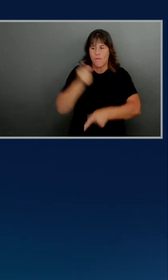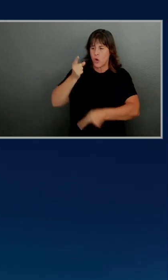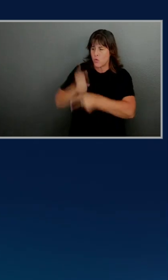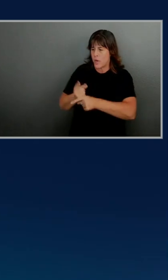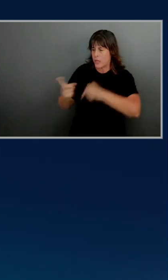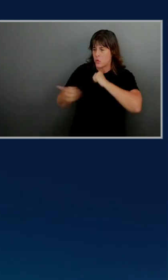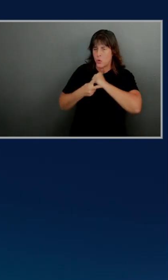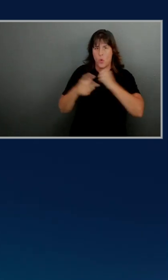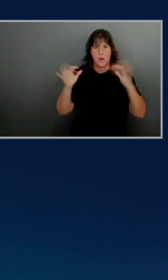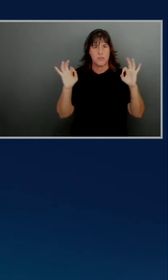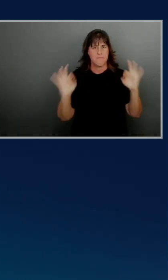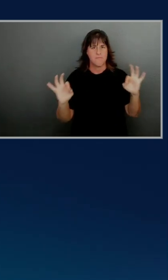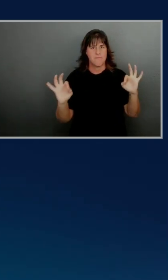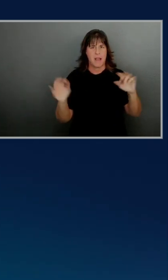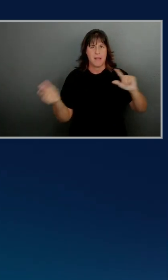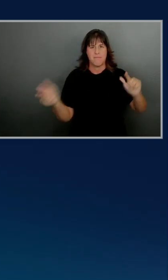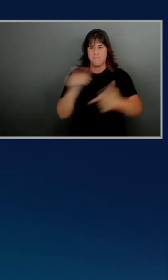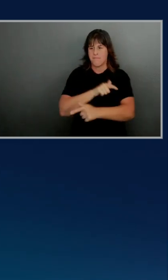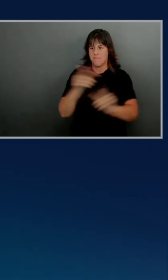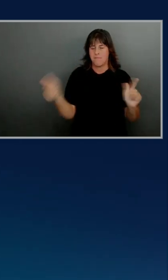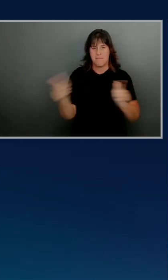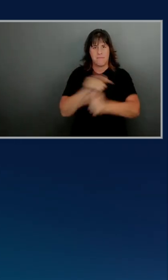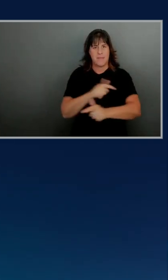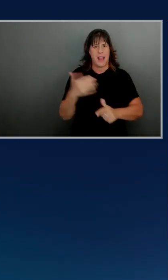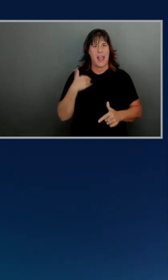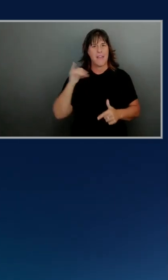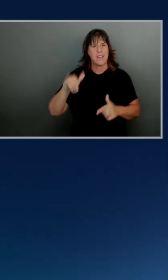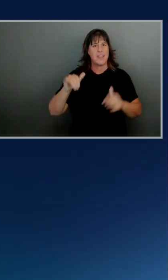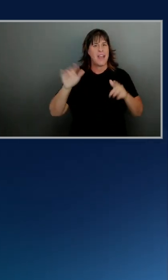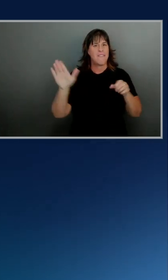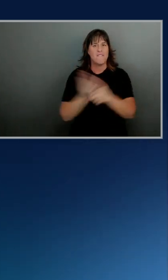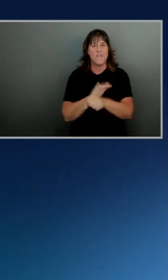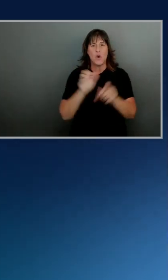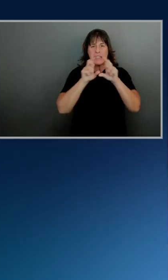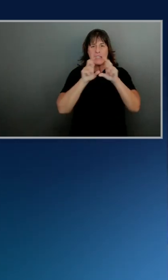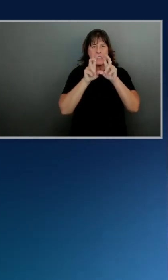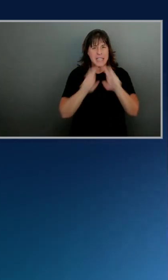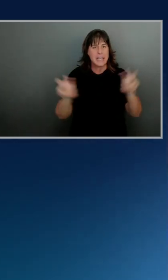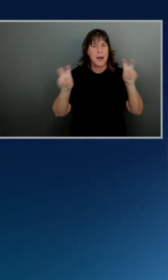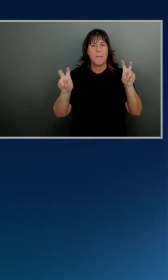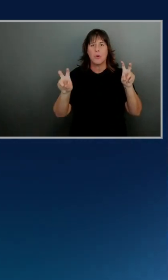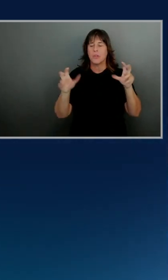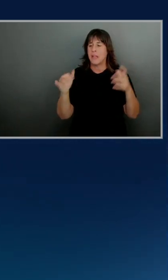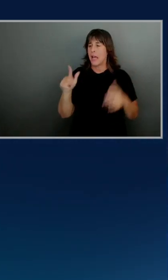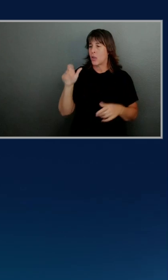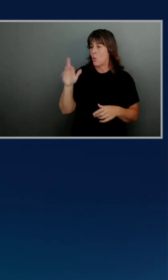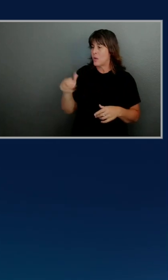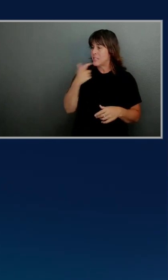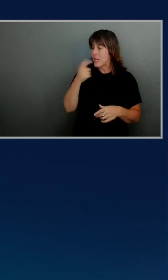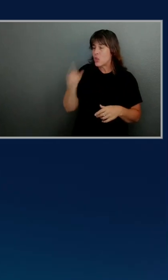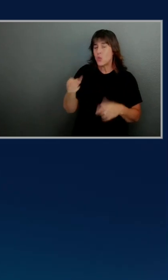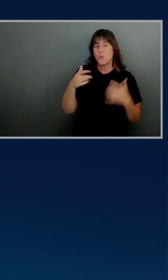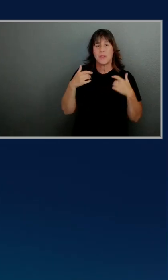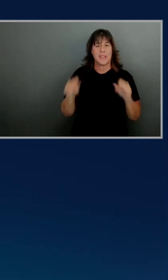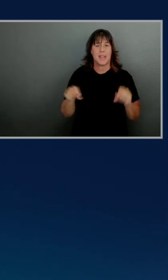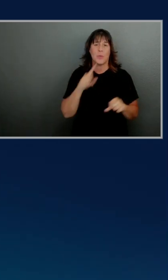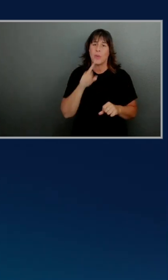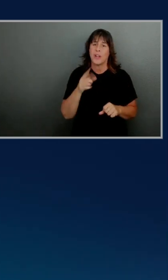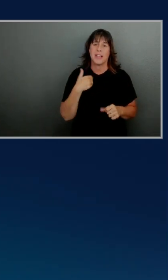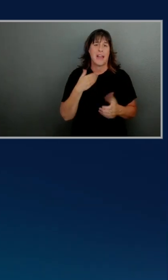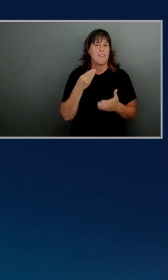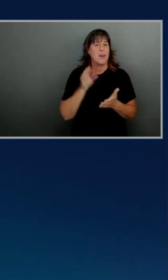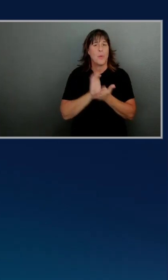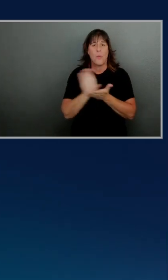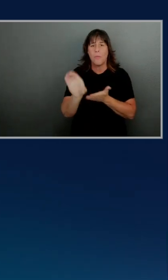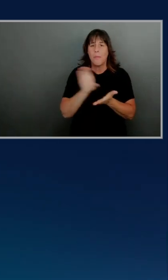storage and vice versa, right? Like having that completely decoupled, like Laura said, you can often spend money you don't need to spend